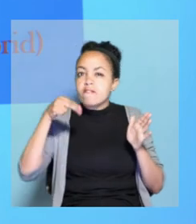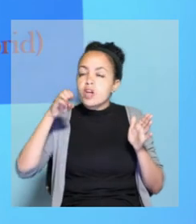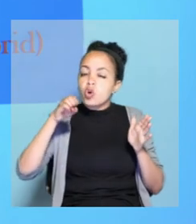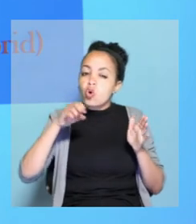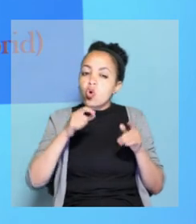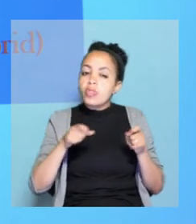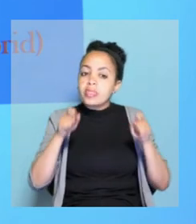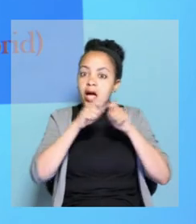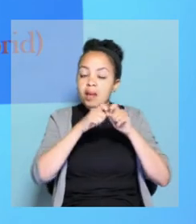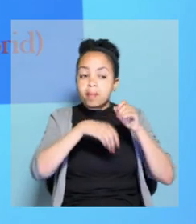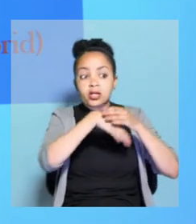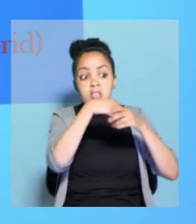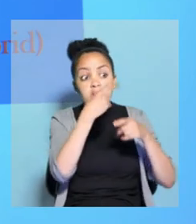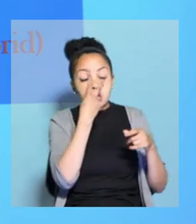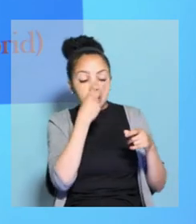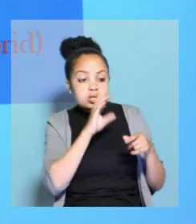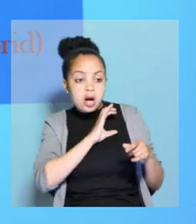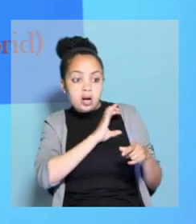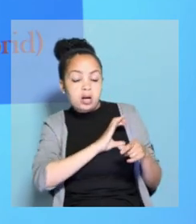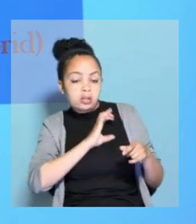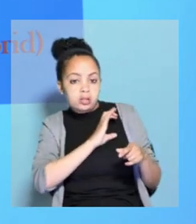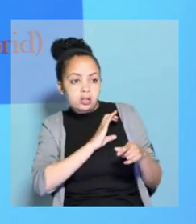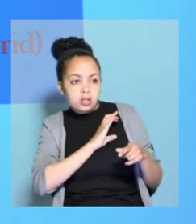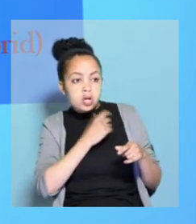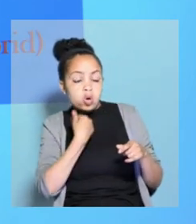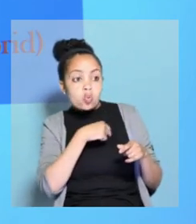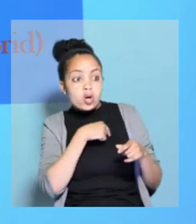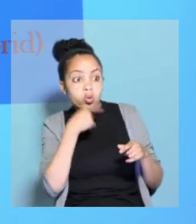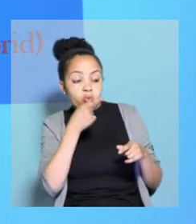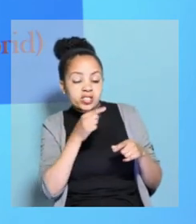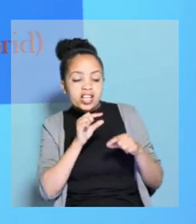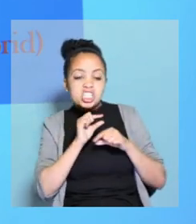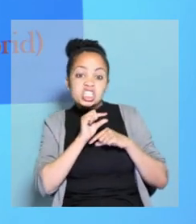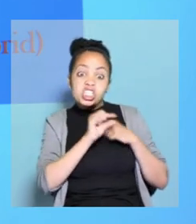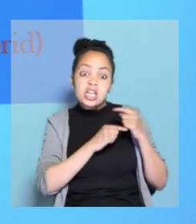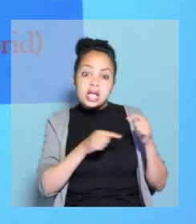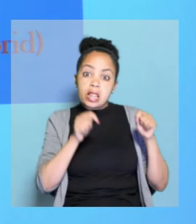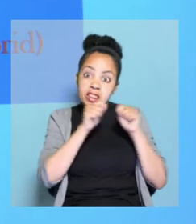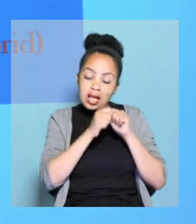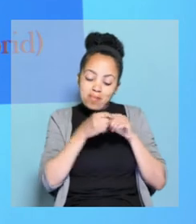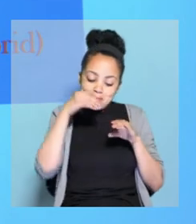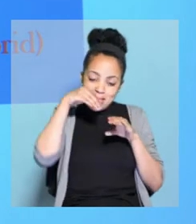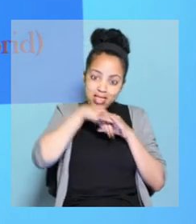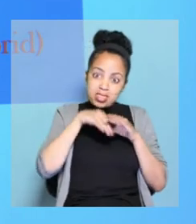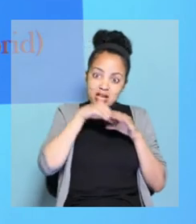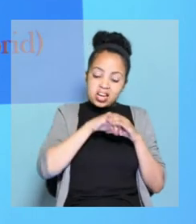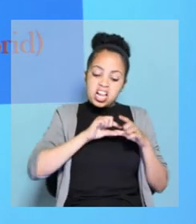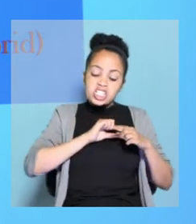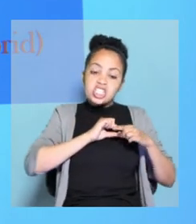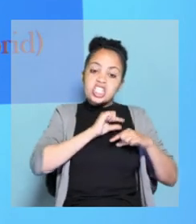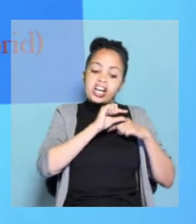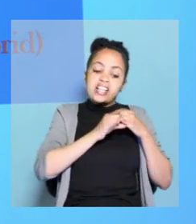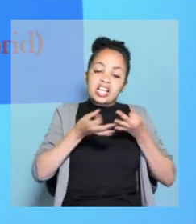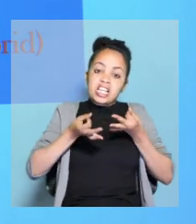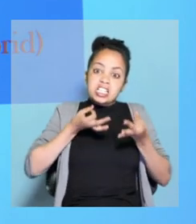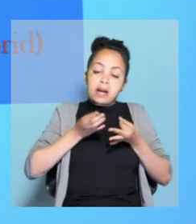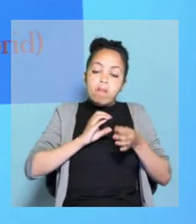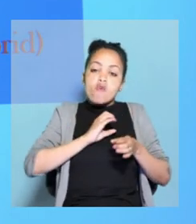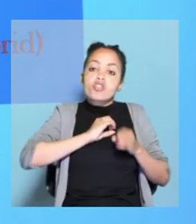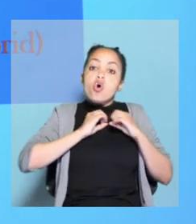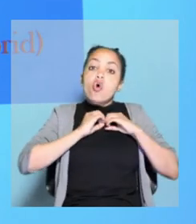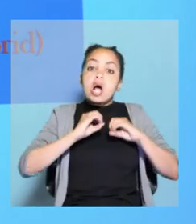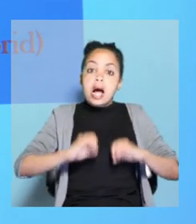an external observable character. When you say genotype, an internal genetic description of an